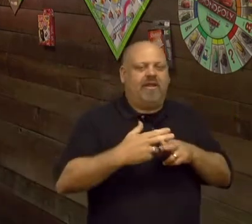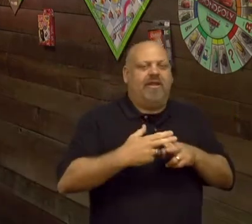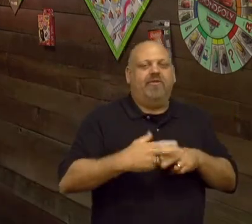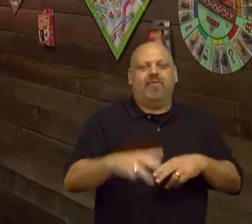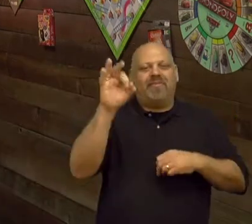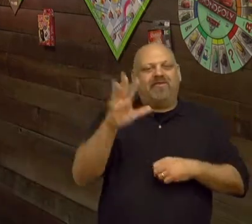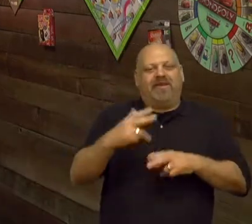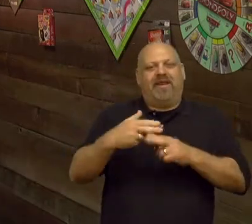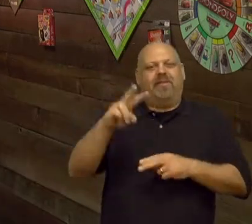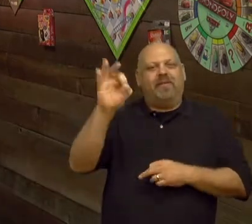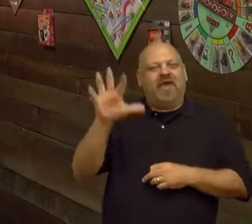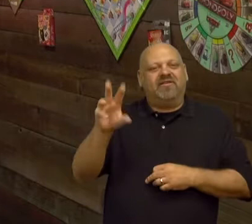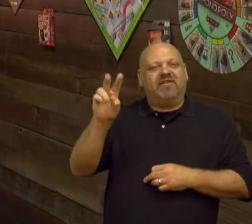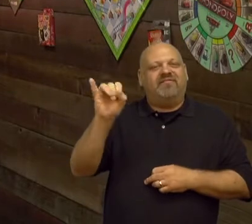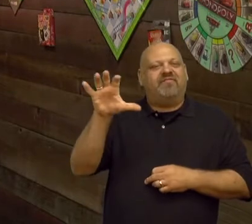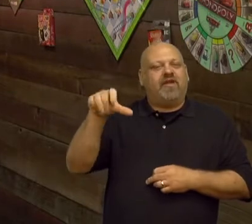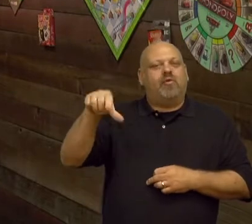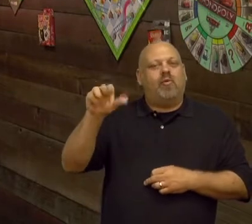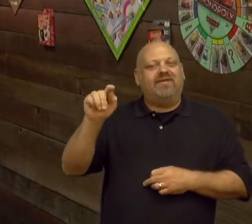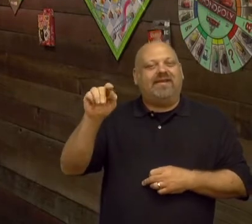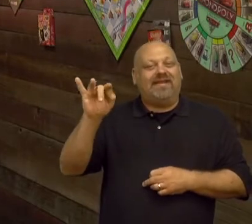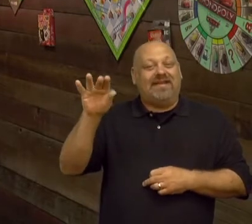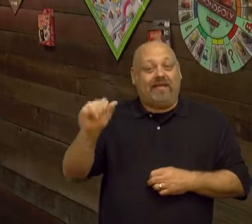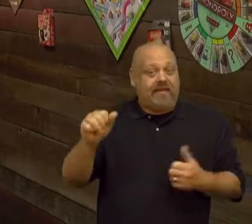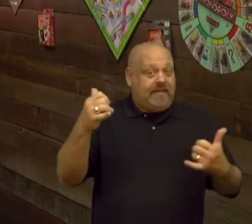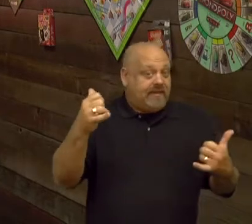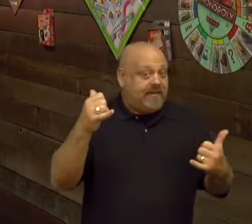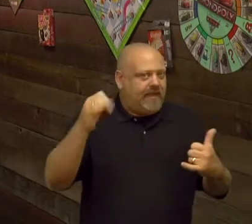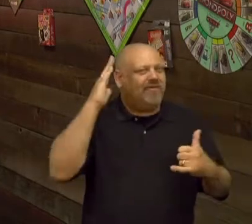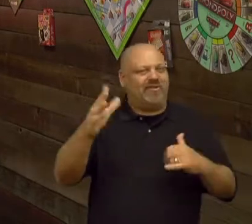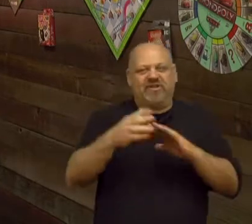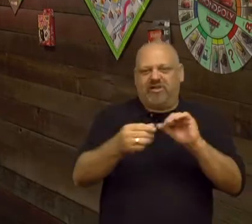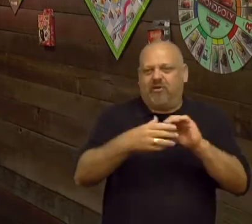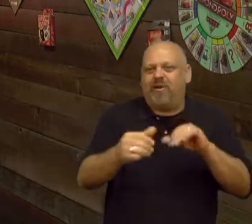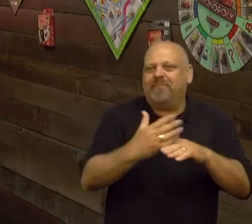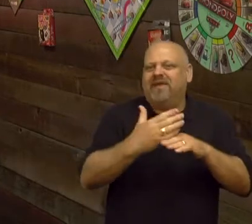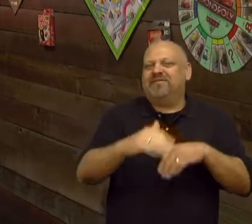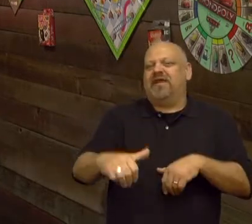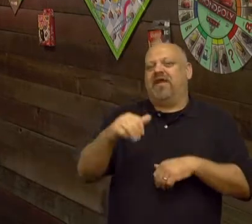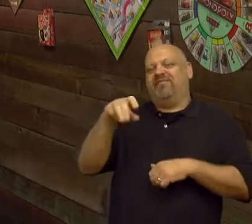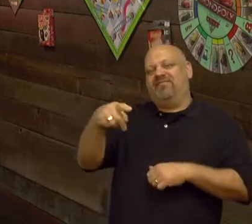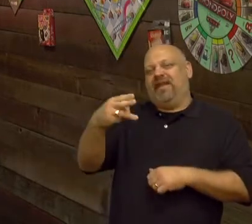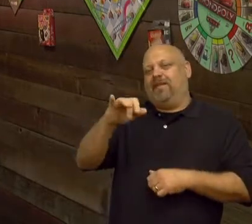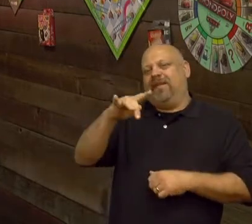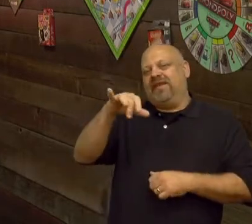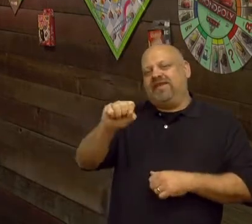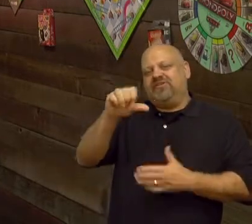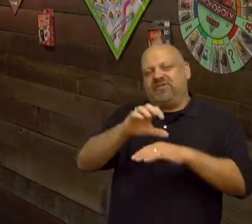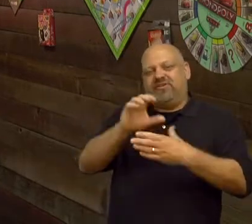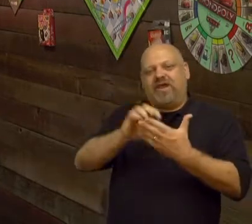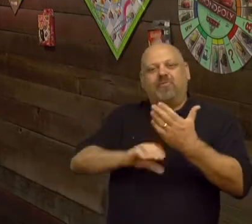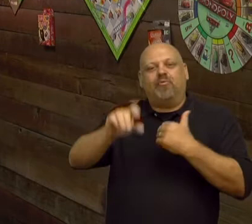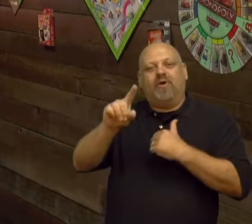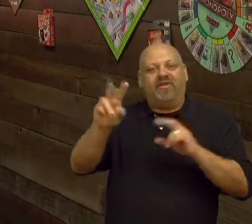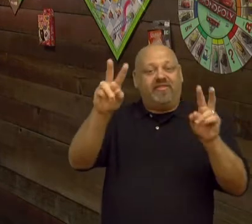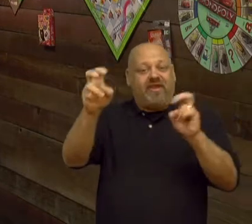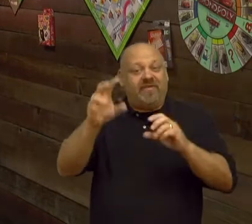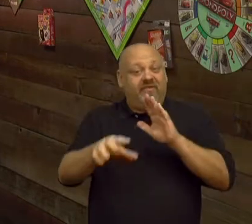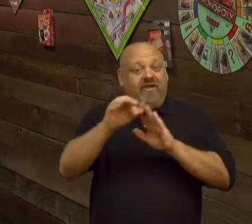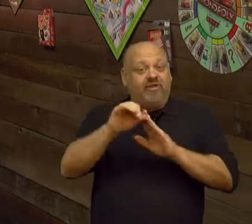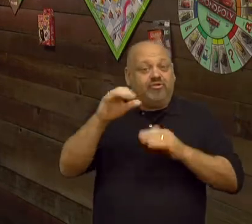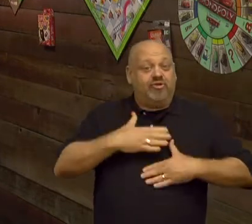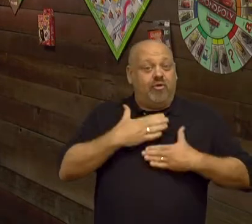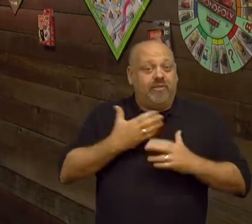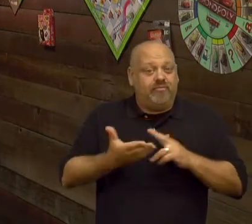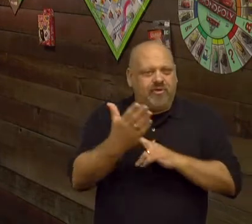incredible interim pastor named Pastor Vic Quintanilla. And today, Pastor Vic is going to share a message from Philippians chapter 1 on